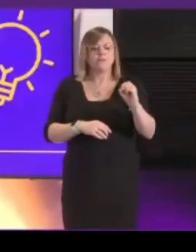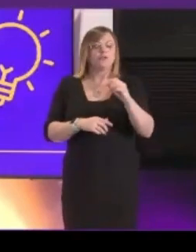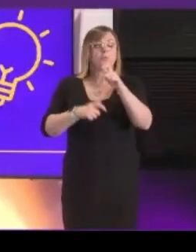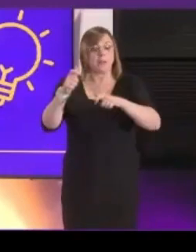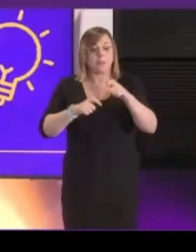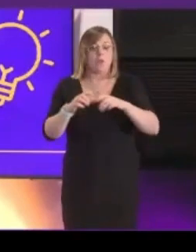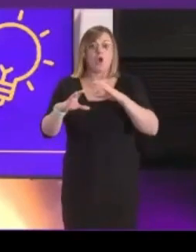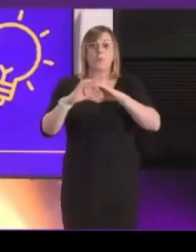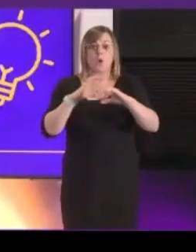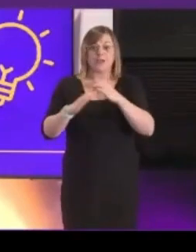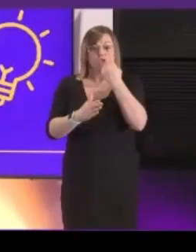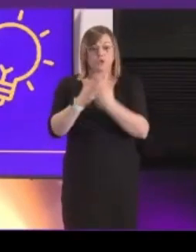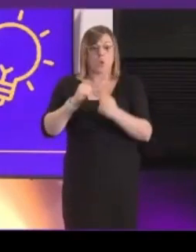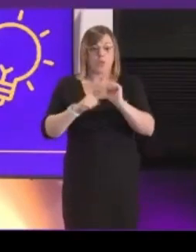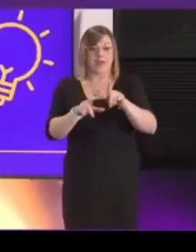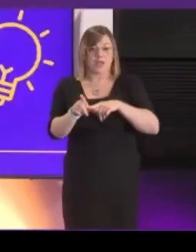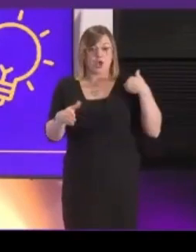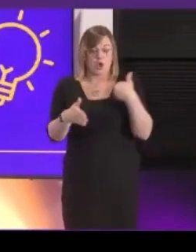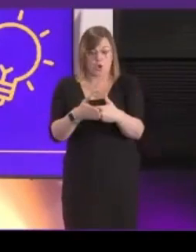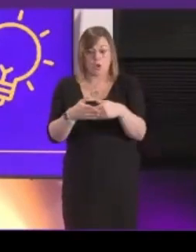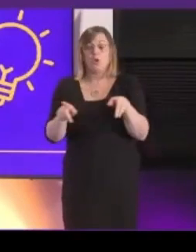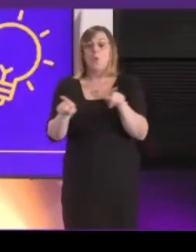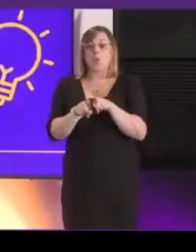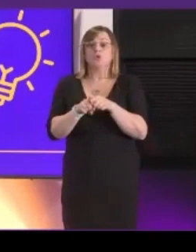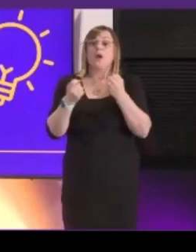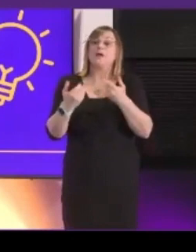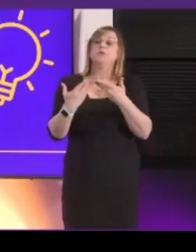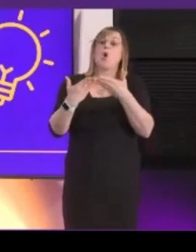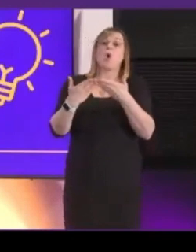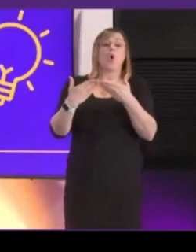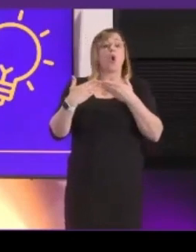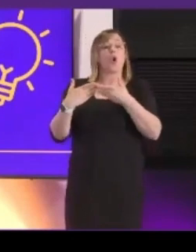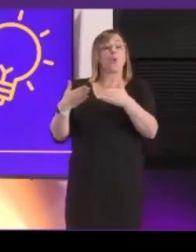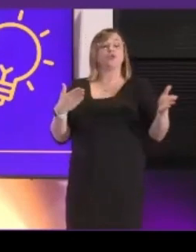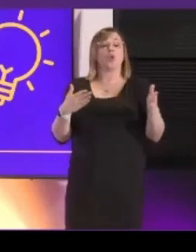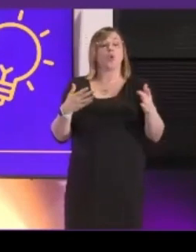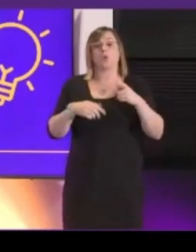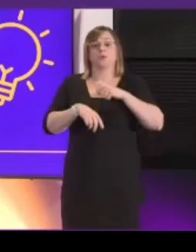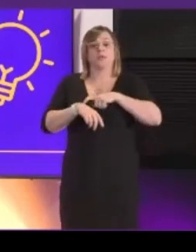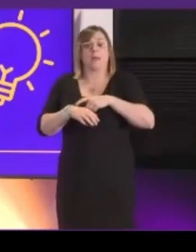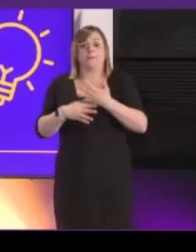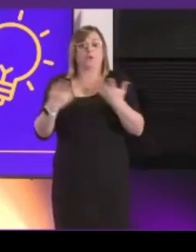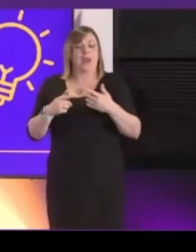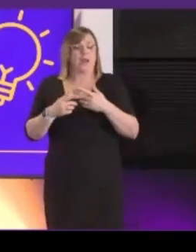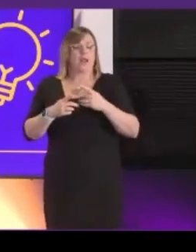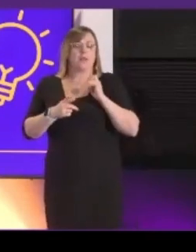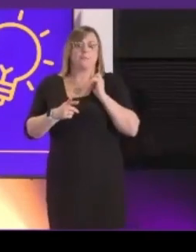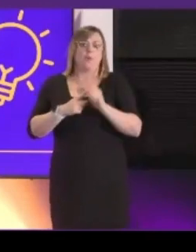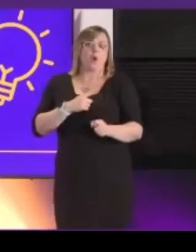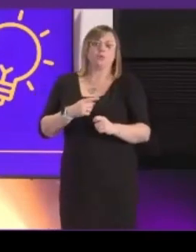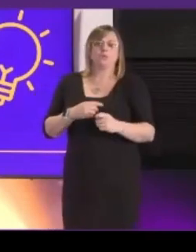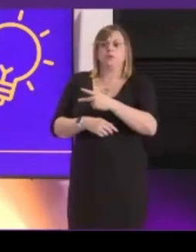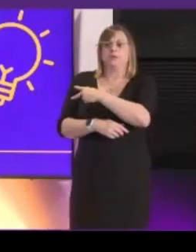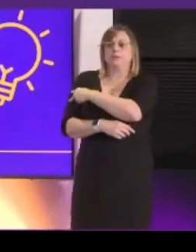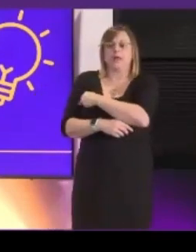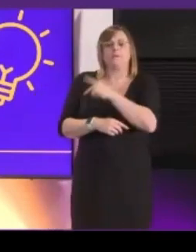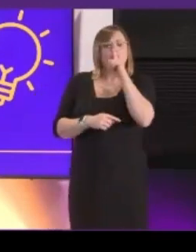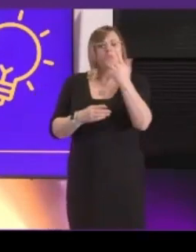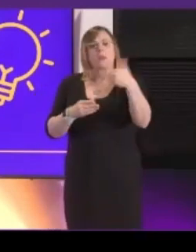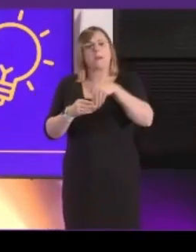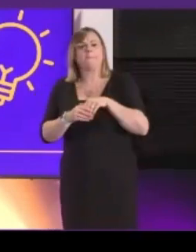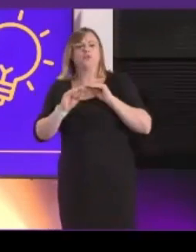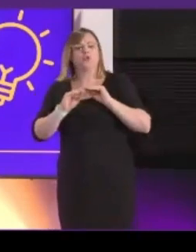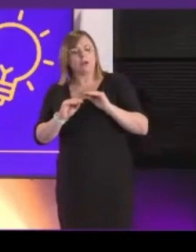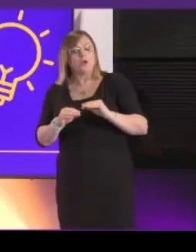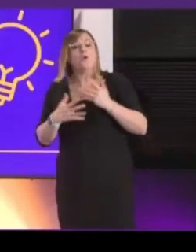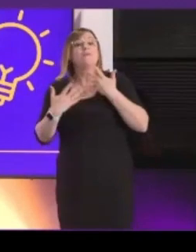comms that year. And we also had an open door policy, which is at any point, If you, just because you couldn't make the training, or even if you